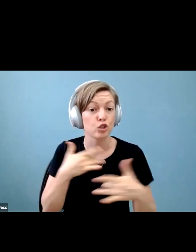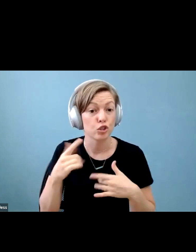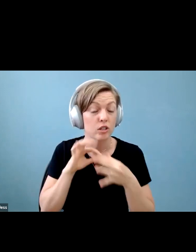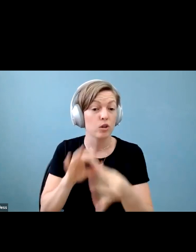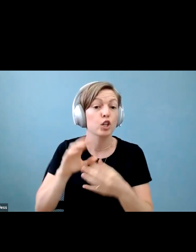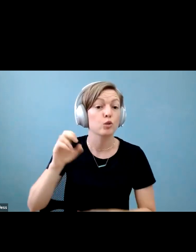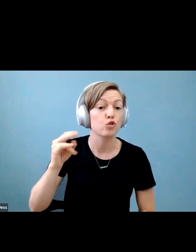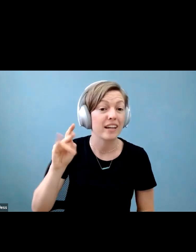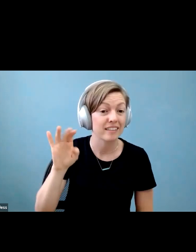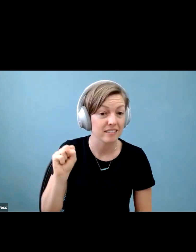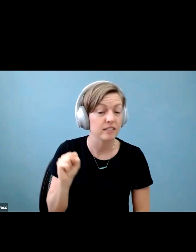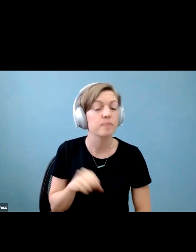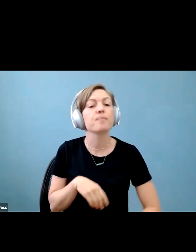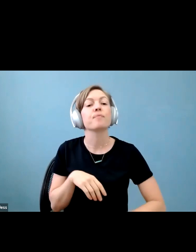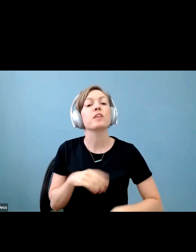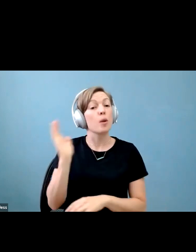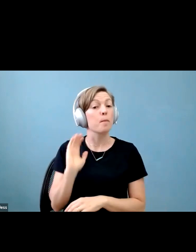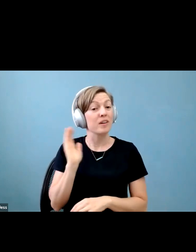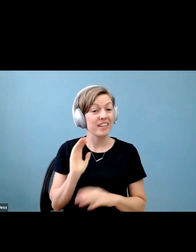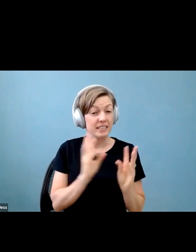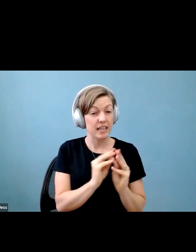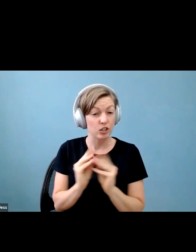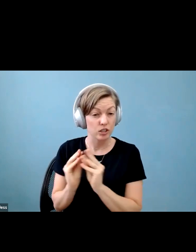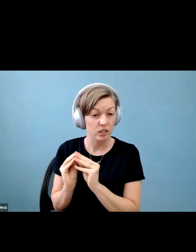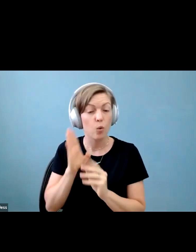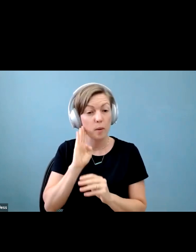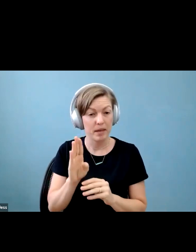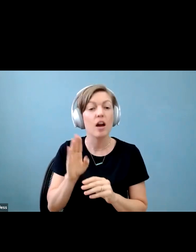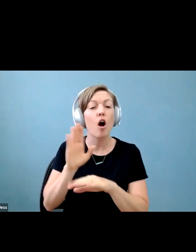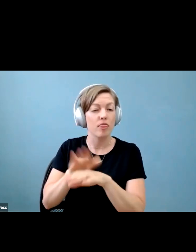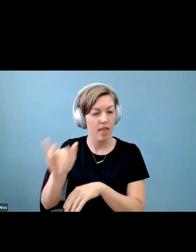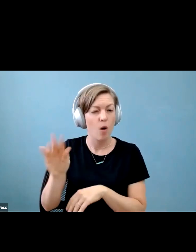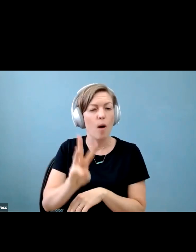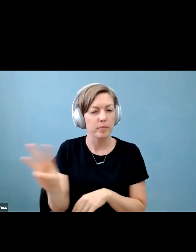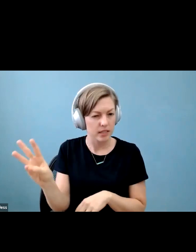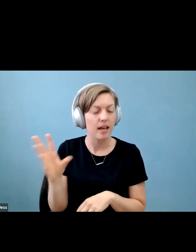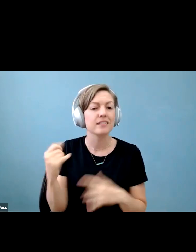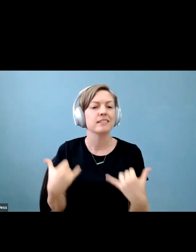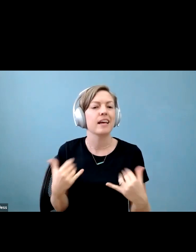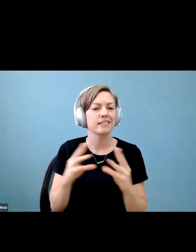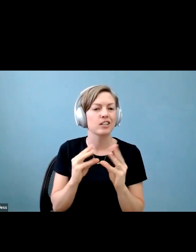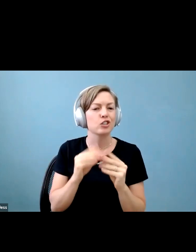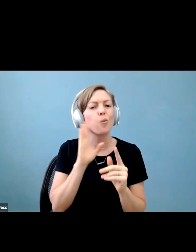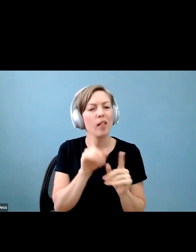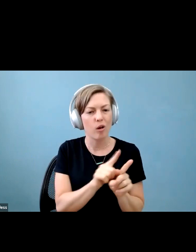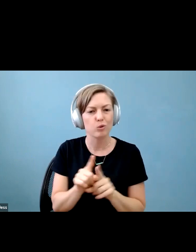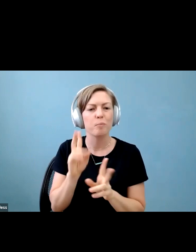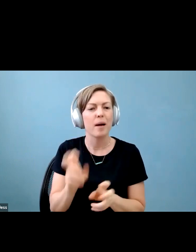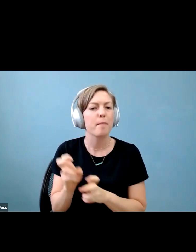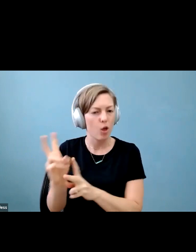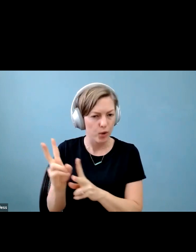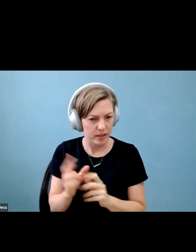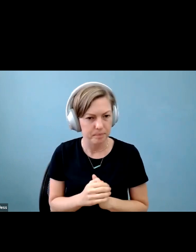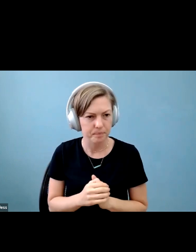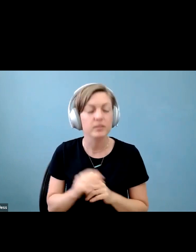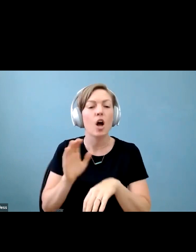eugenics. The previous sessions will be on that website, and today's session will also be uploaded, and it will